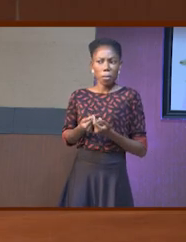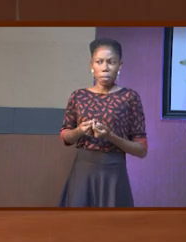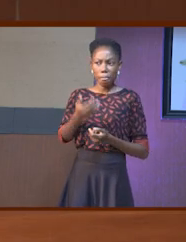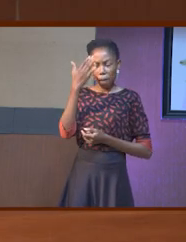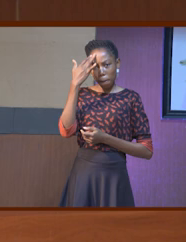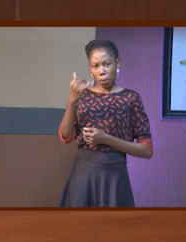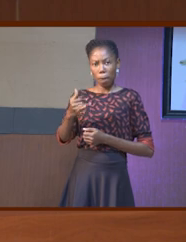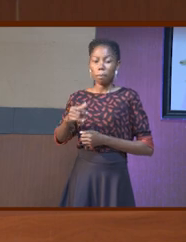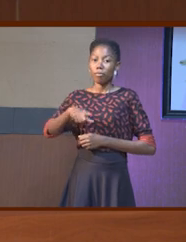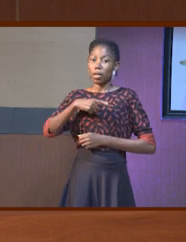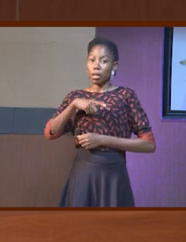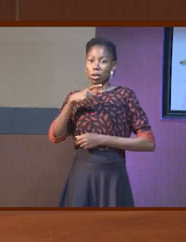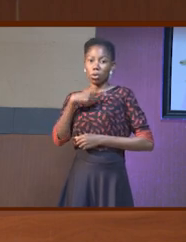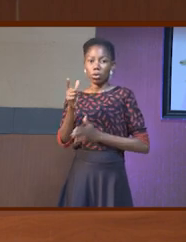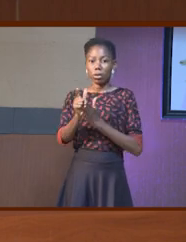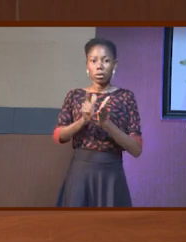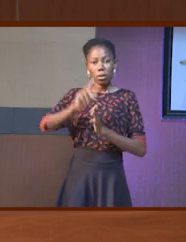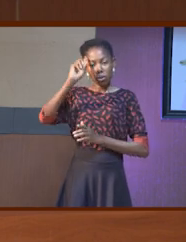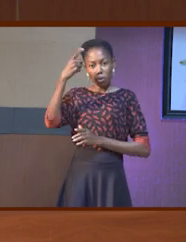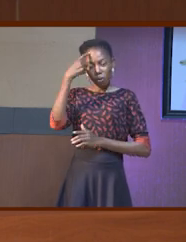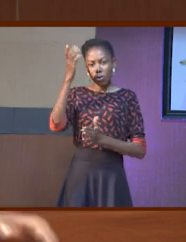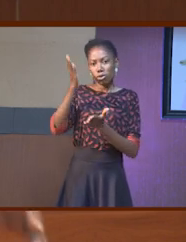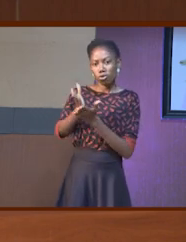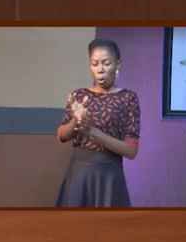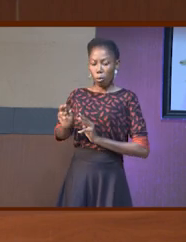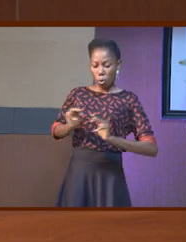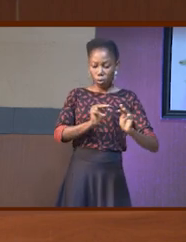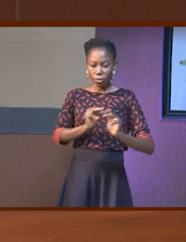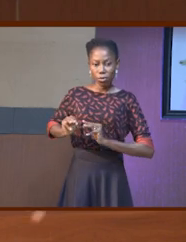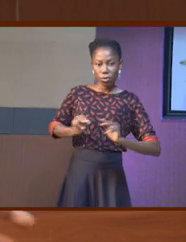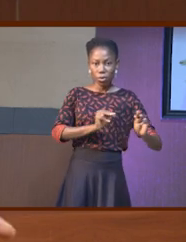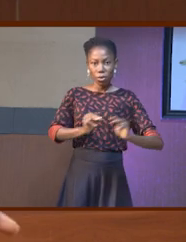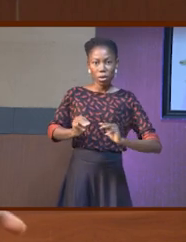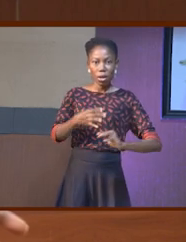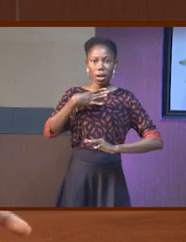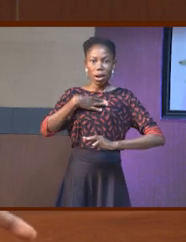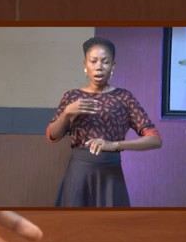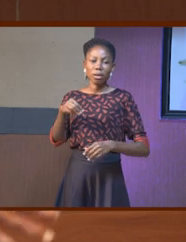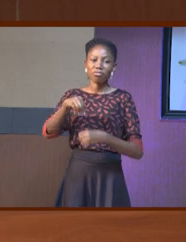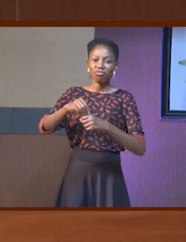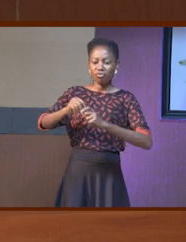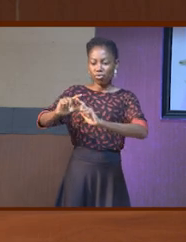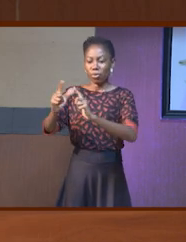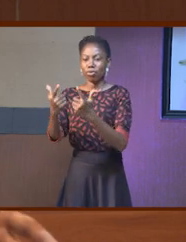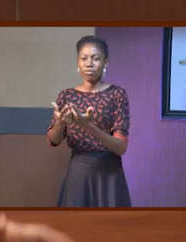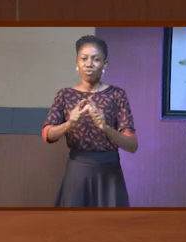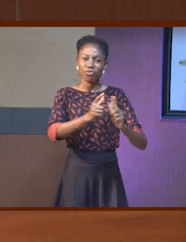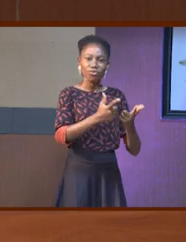Lagos State government restricted movement and, gathering during,